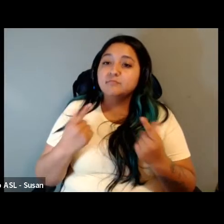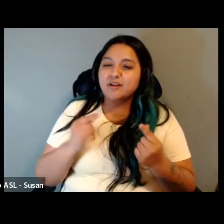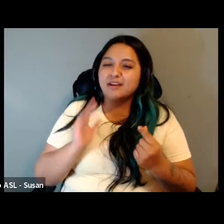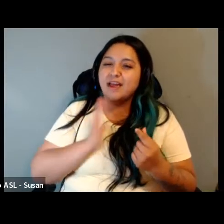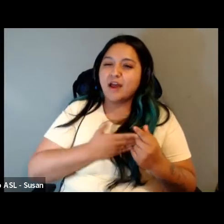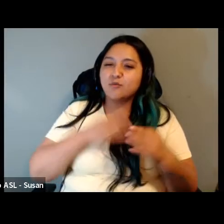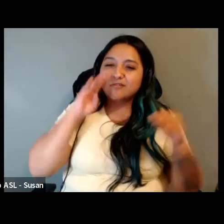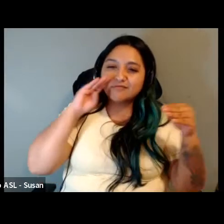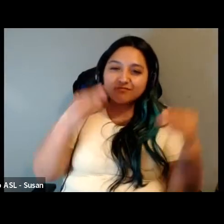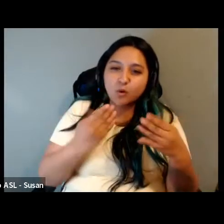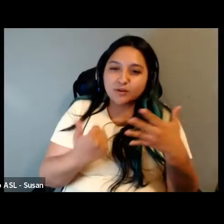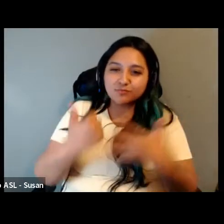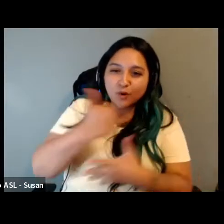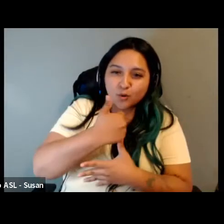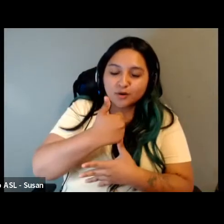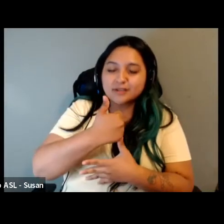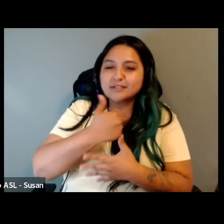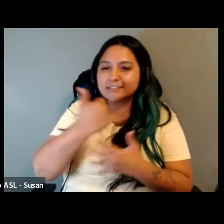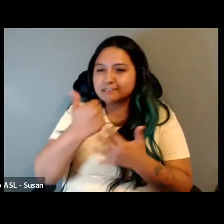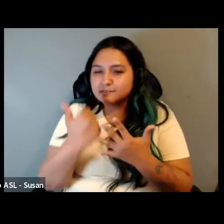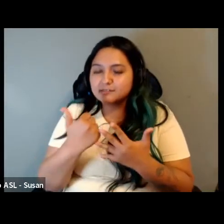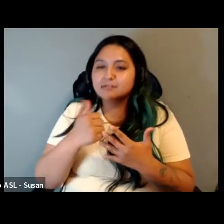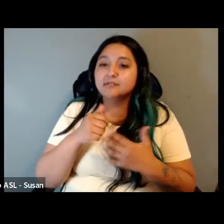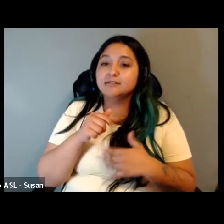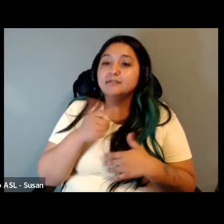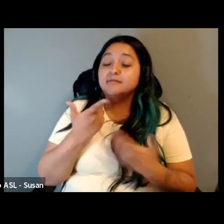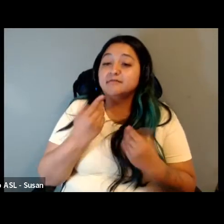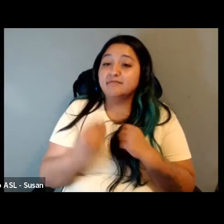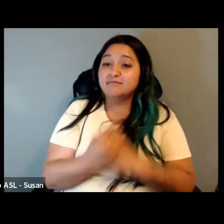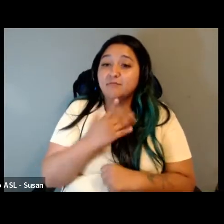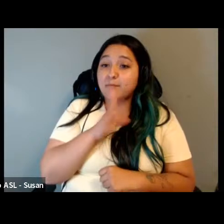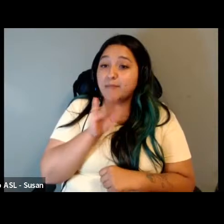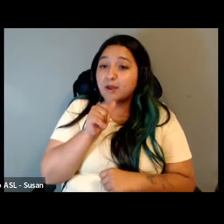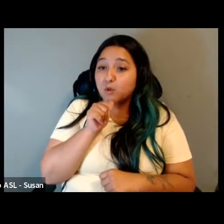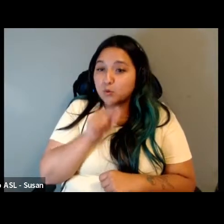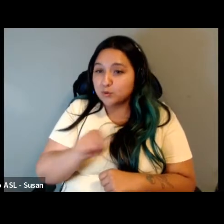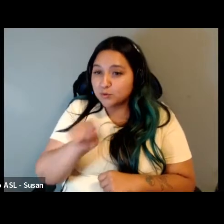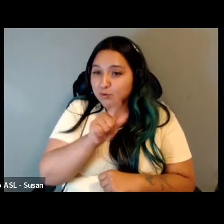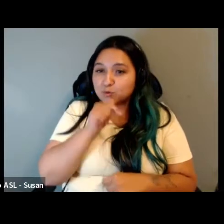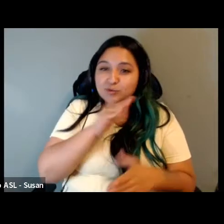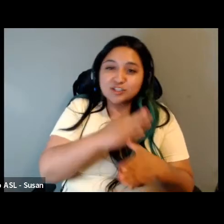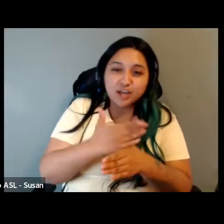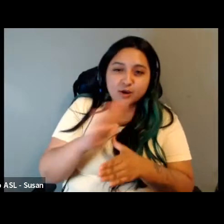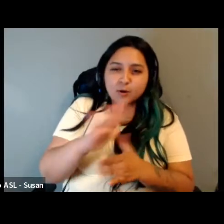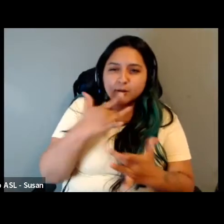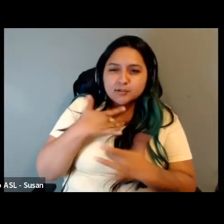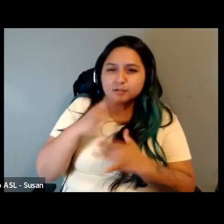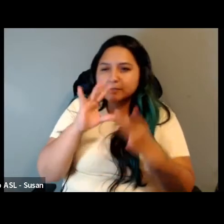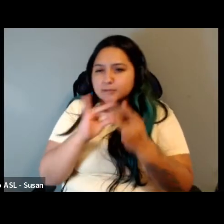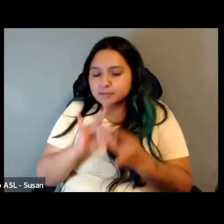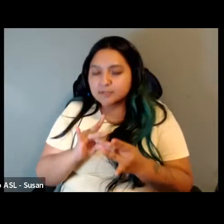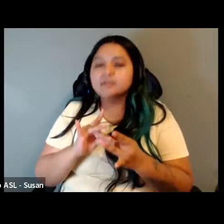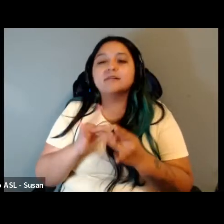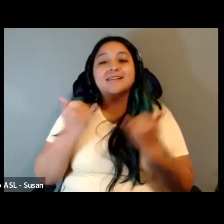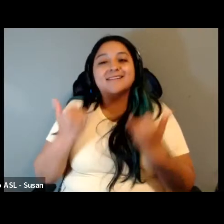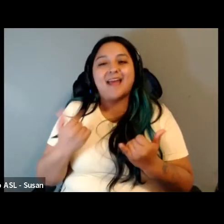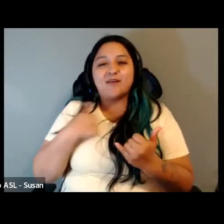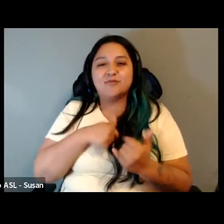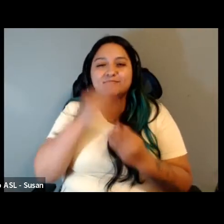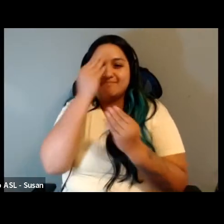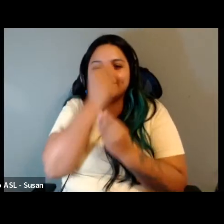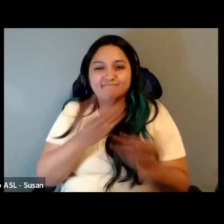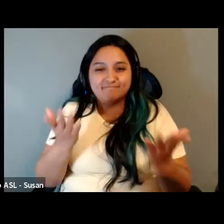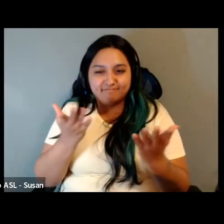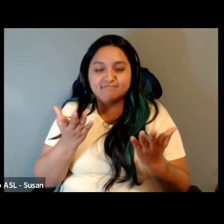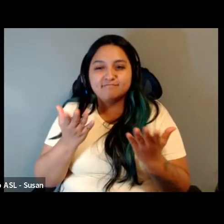were informed by you participating in these town halls and sharing your priorities with us. We want you to know how they are indeed going to be